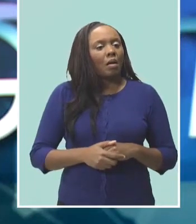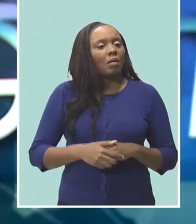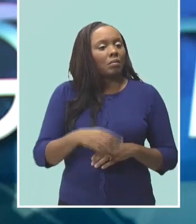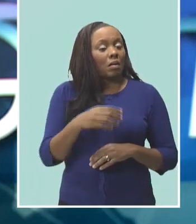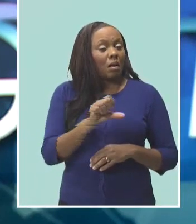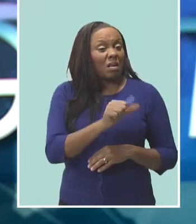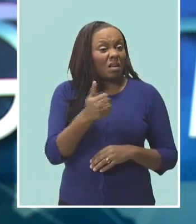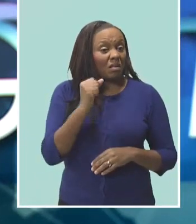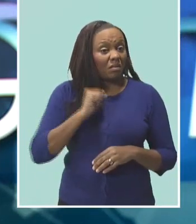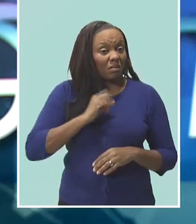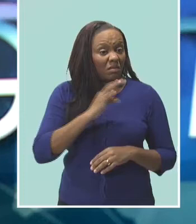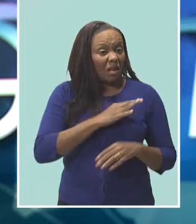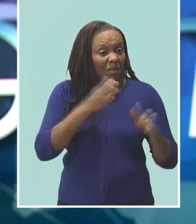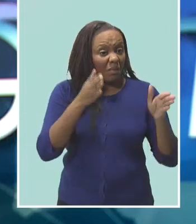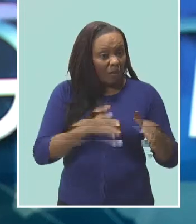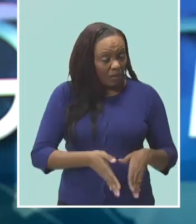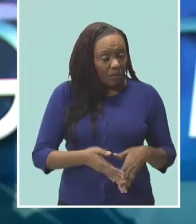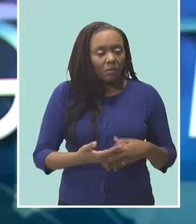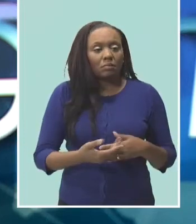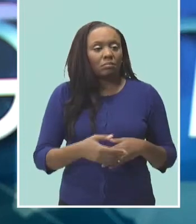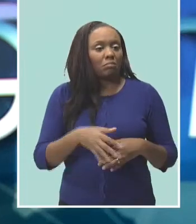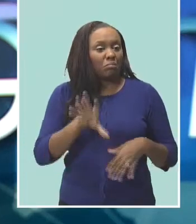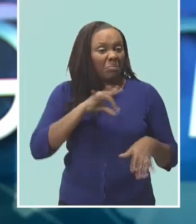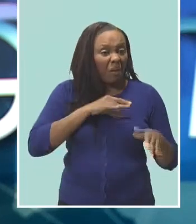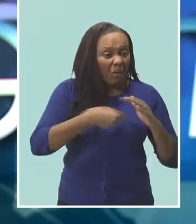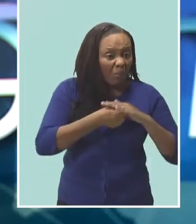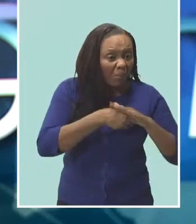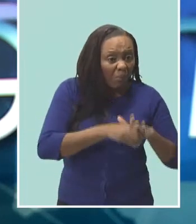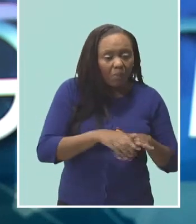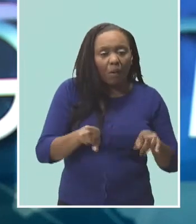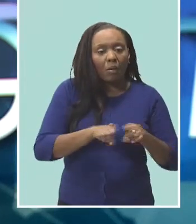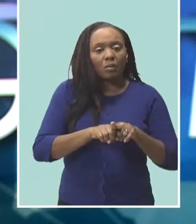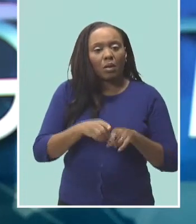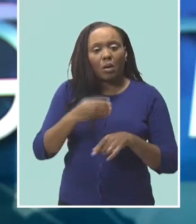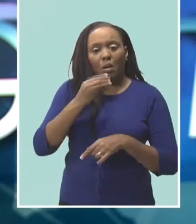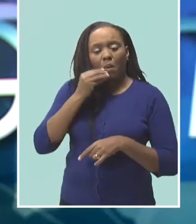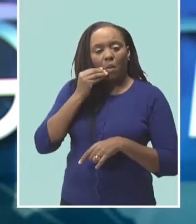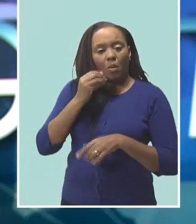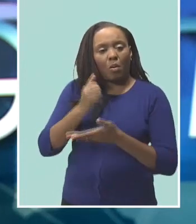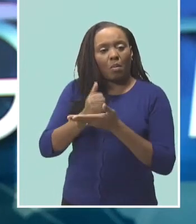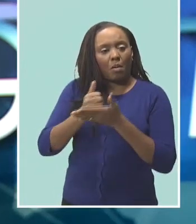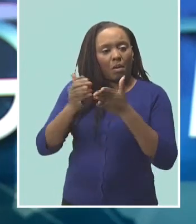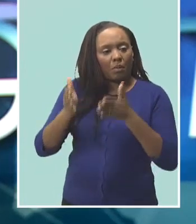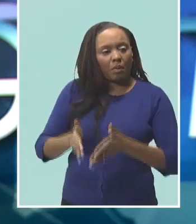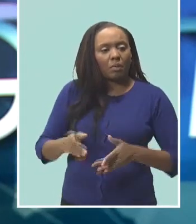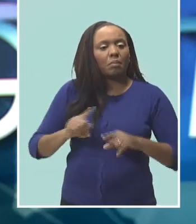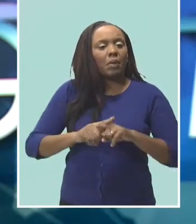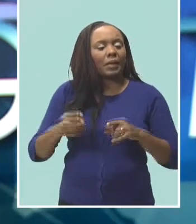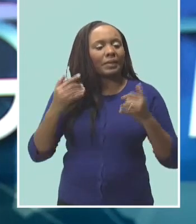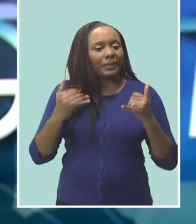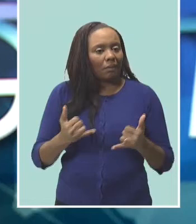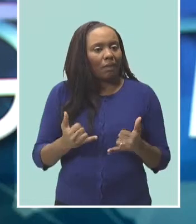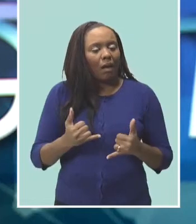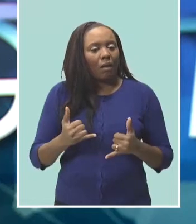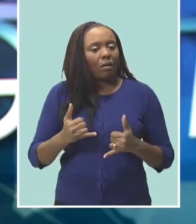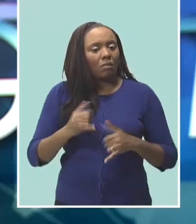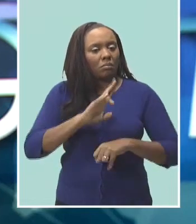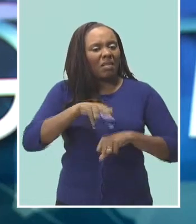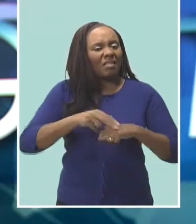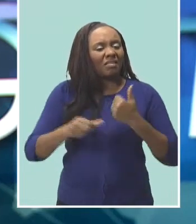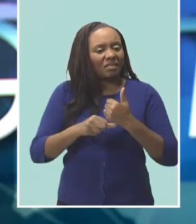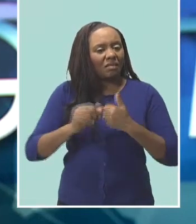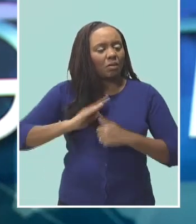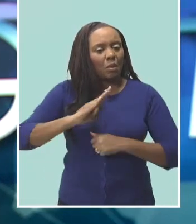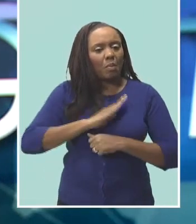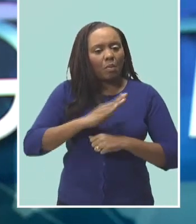Health Program, tested positive for the viral illness. The statement is assuring the public the premises have been thoroughly cleaned and